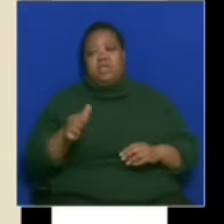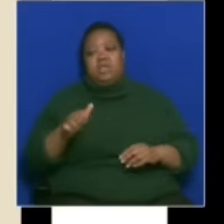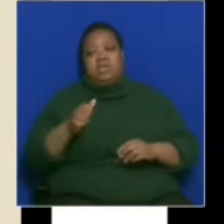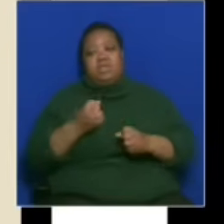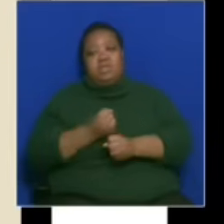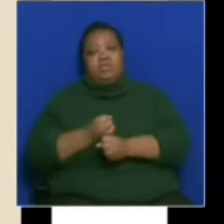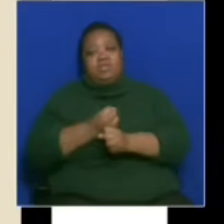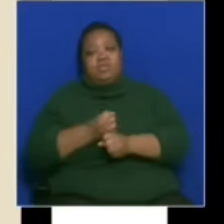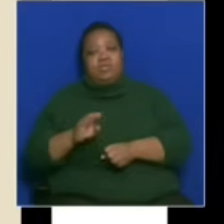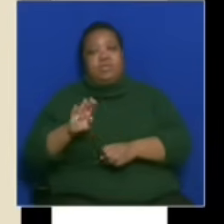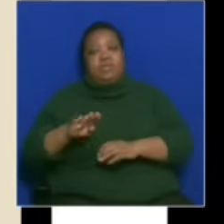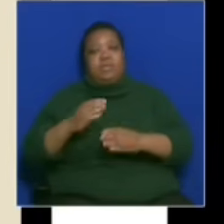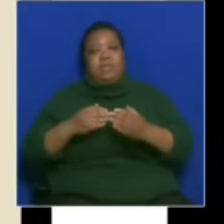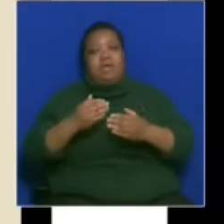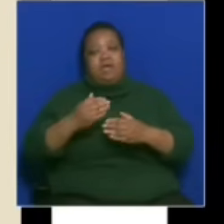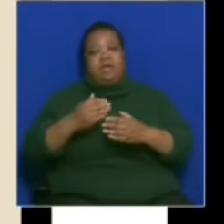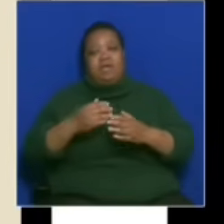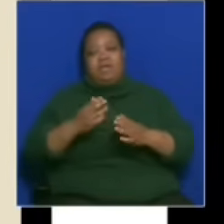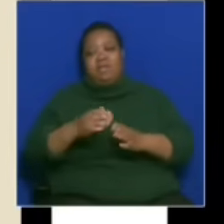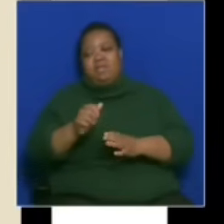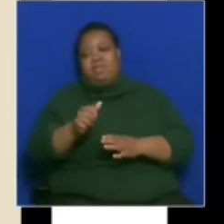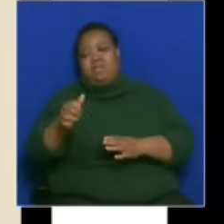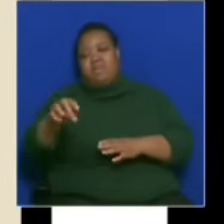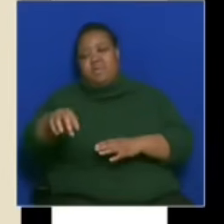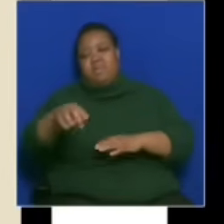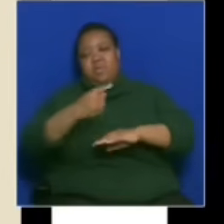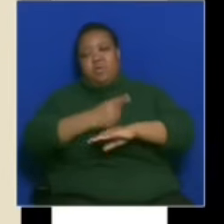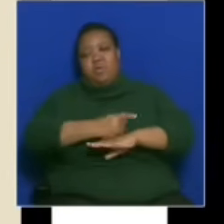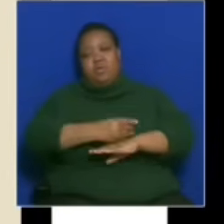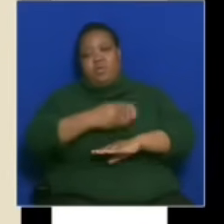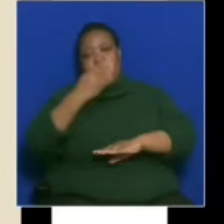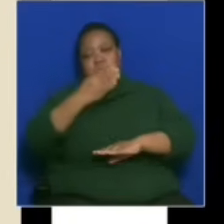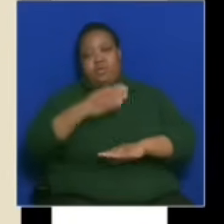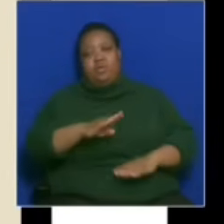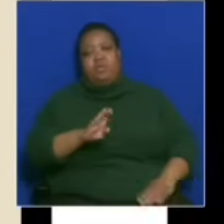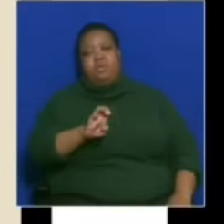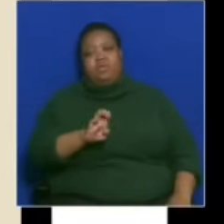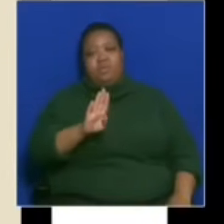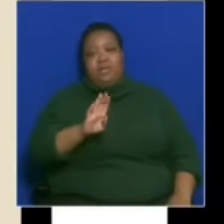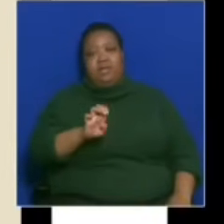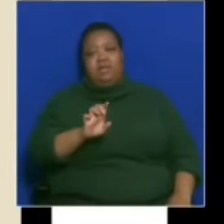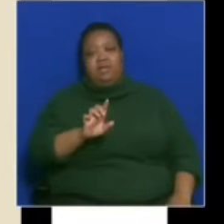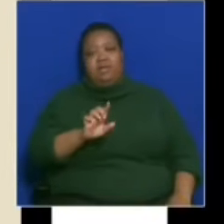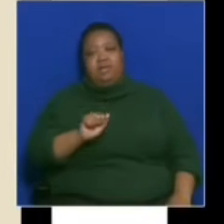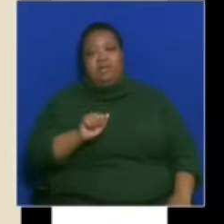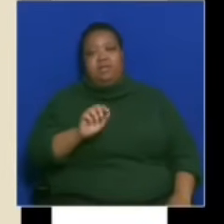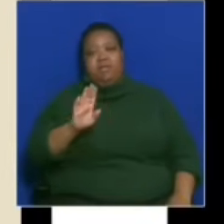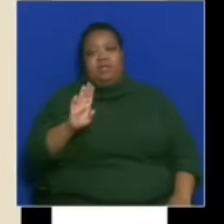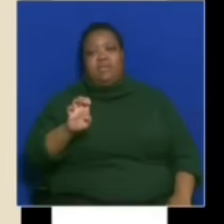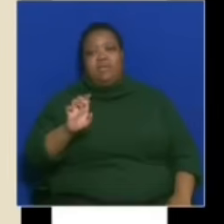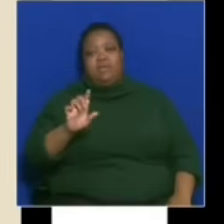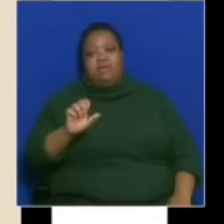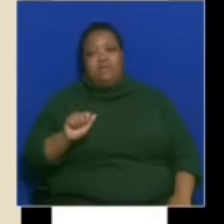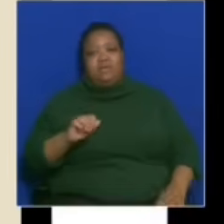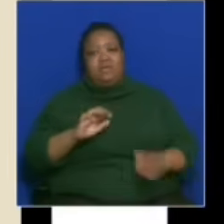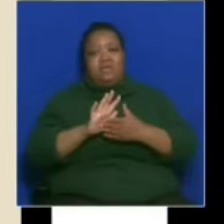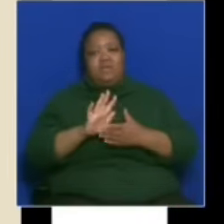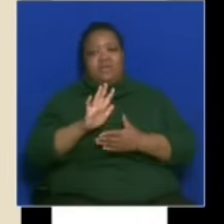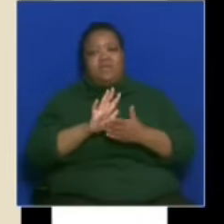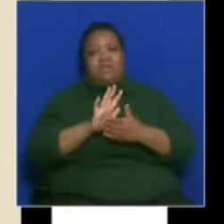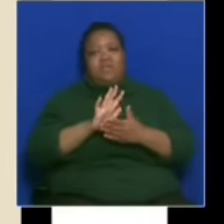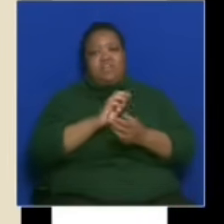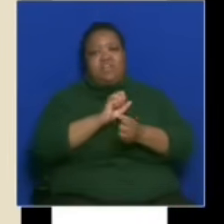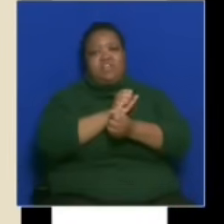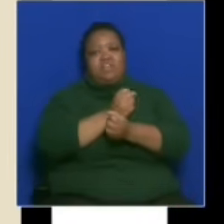border over the page. Bela Bela truck cannot get through to people on scene. We flagged about 15 trucks of GL,